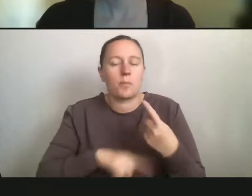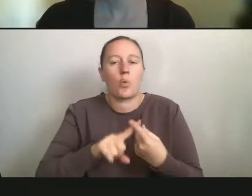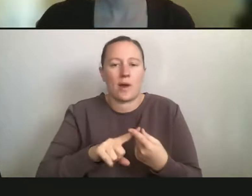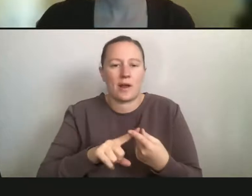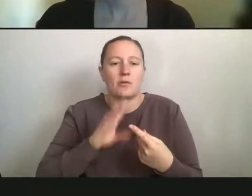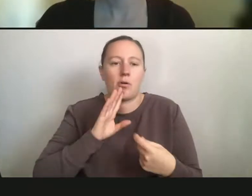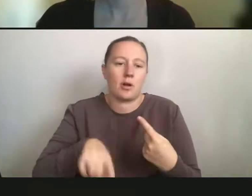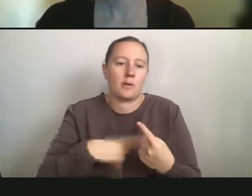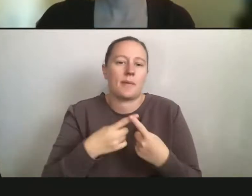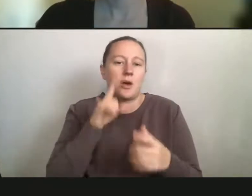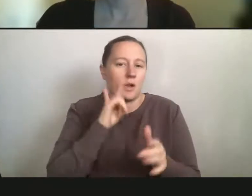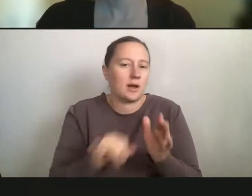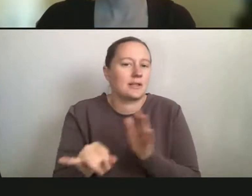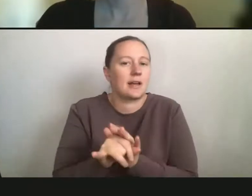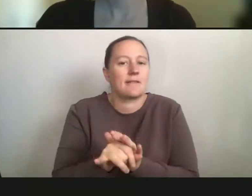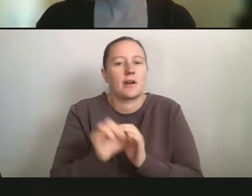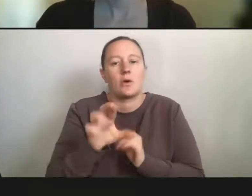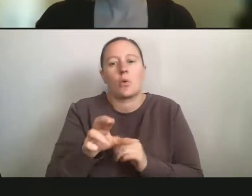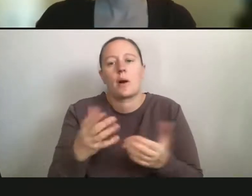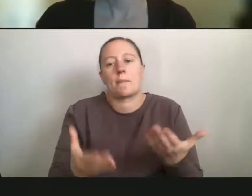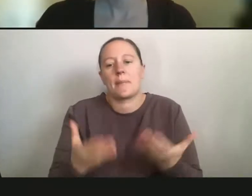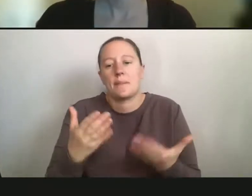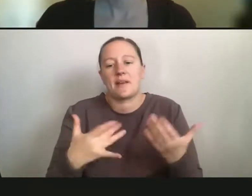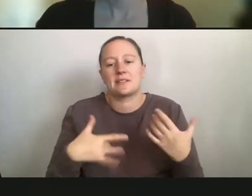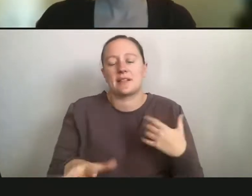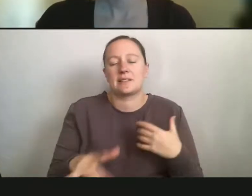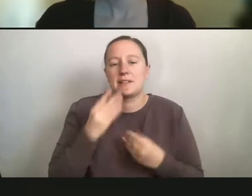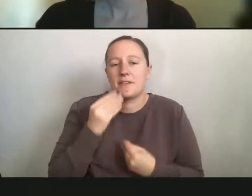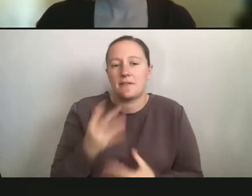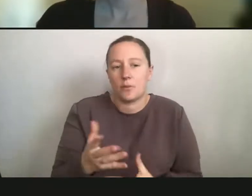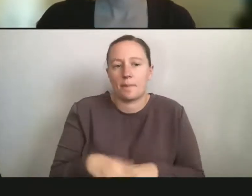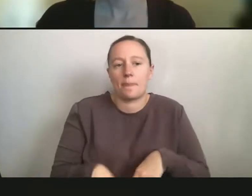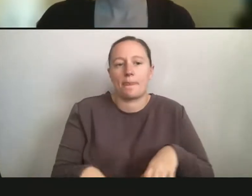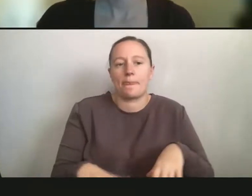about identifiable or potentially sensitive information. Now,